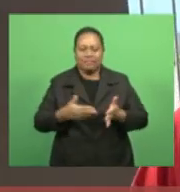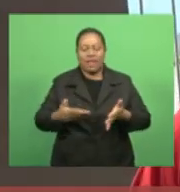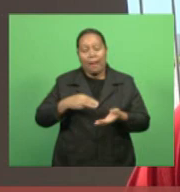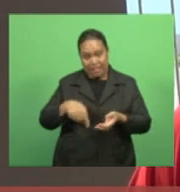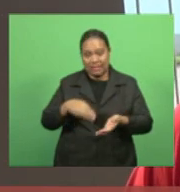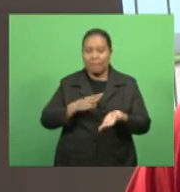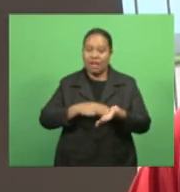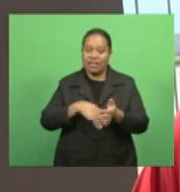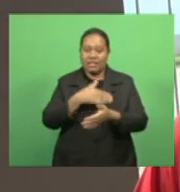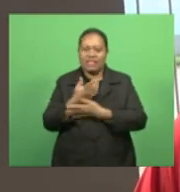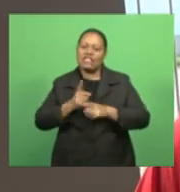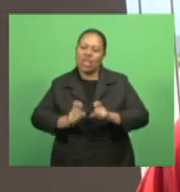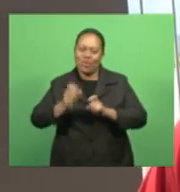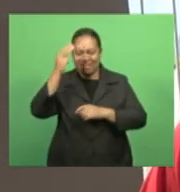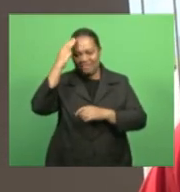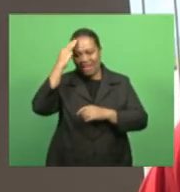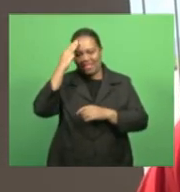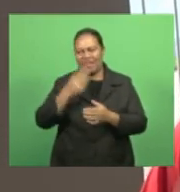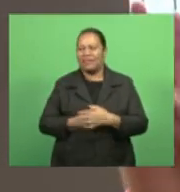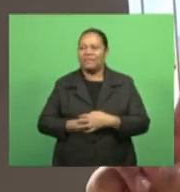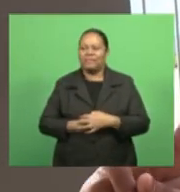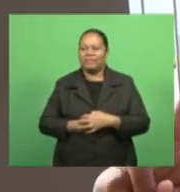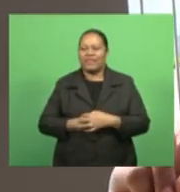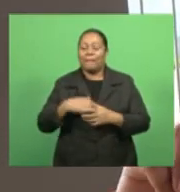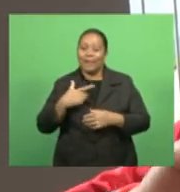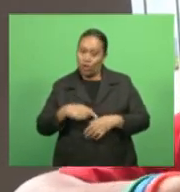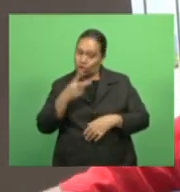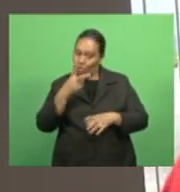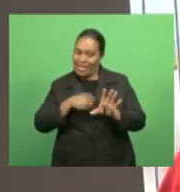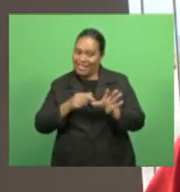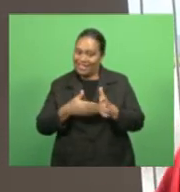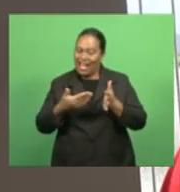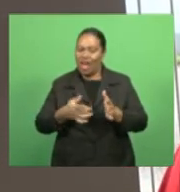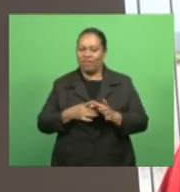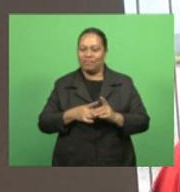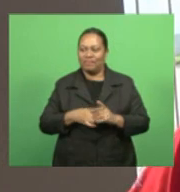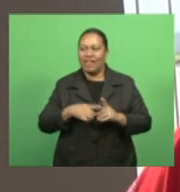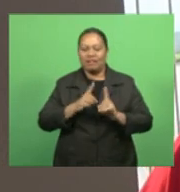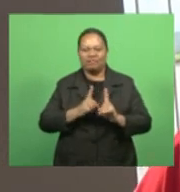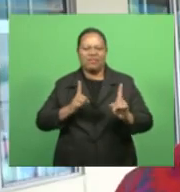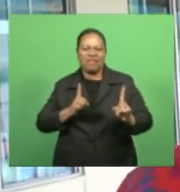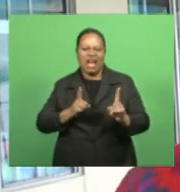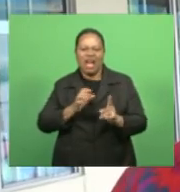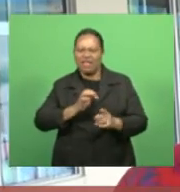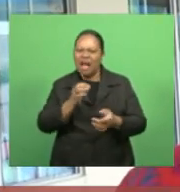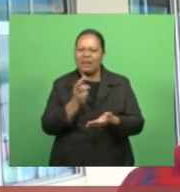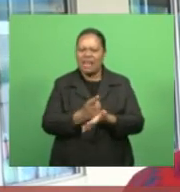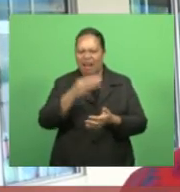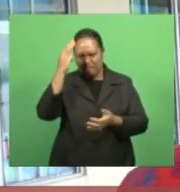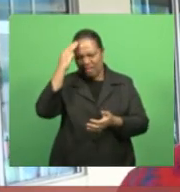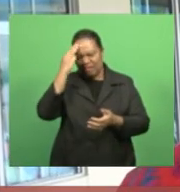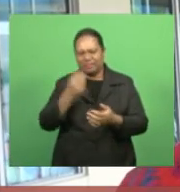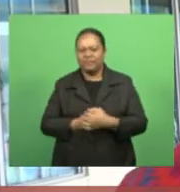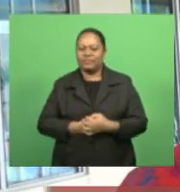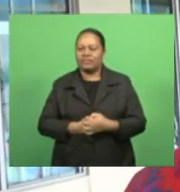I'll be spending it with my mom since it's been 2 years since I've stayed with my biological mom. Mother's Day, I think I'm just going to do